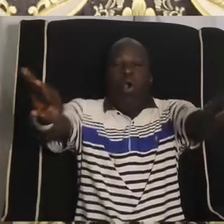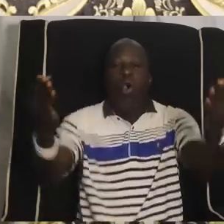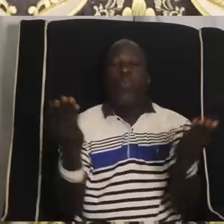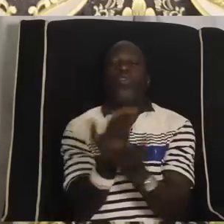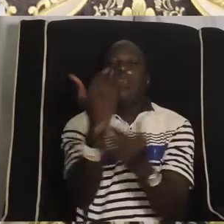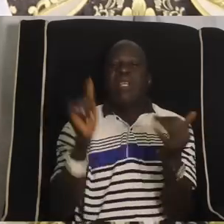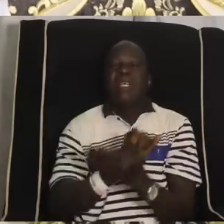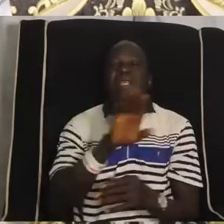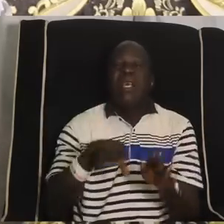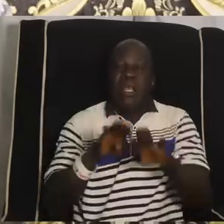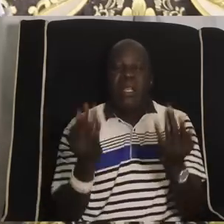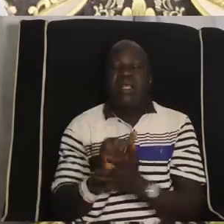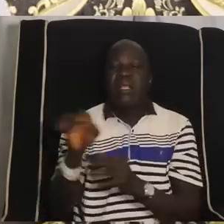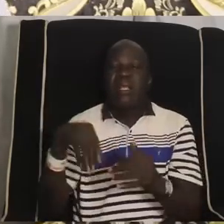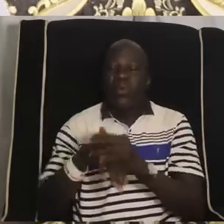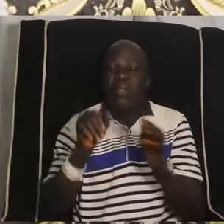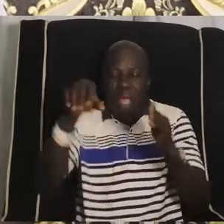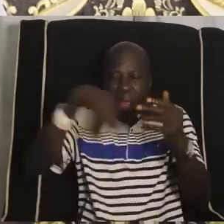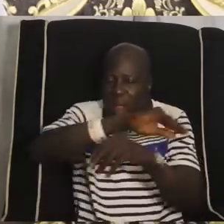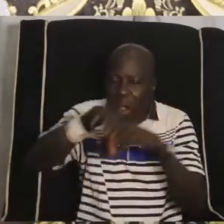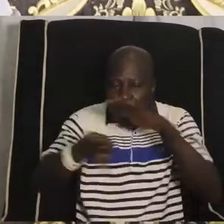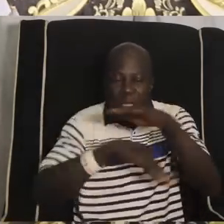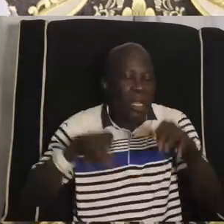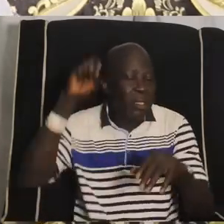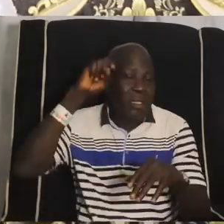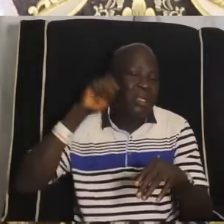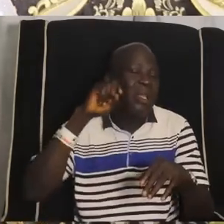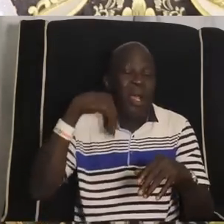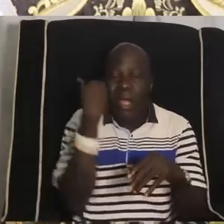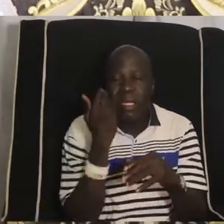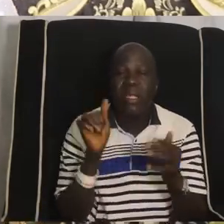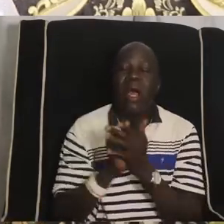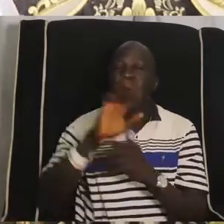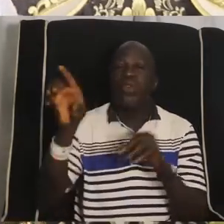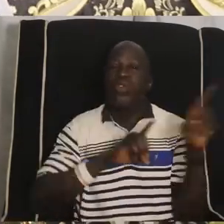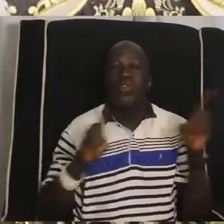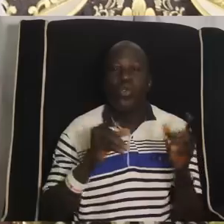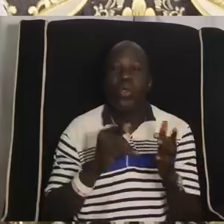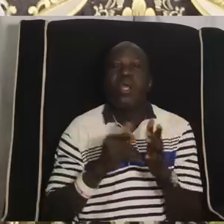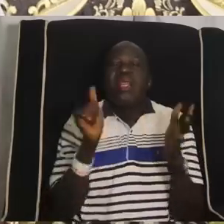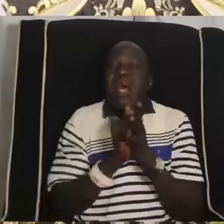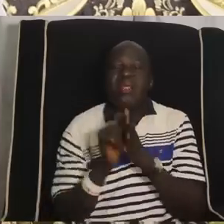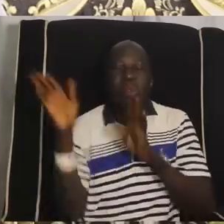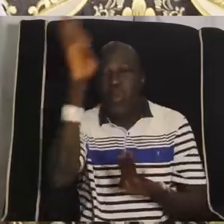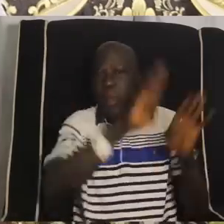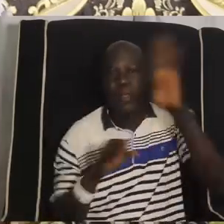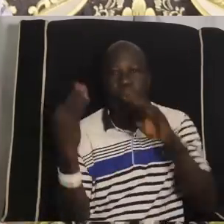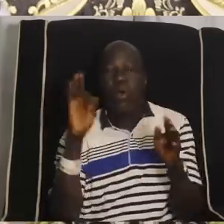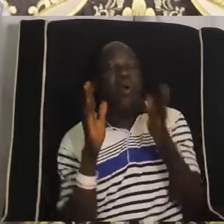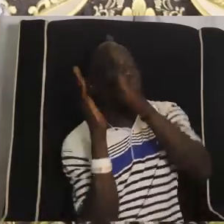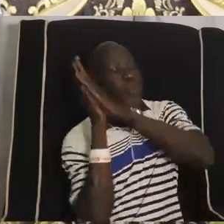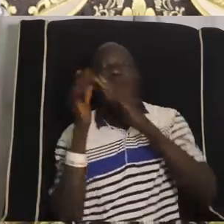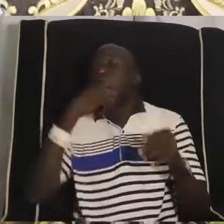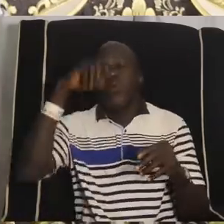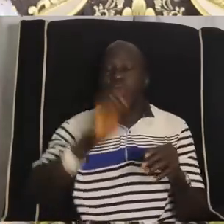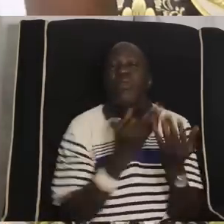say the greatest thing in etc. At his set on shape. And what he does. Oh, we push on him. Master of death. You